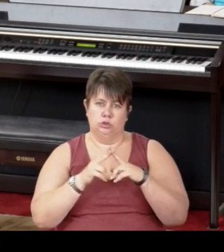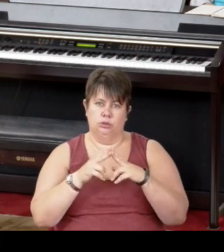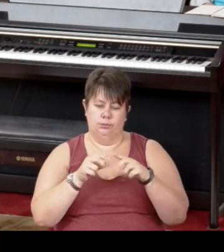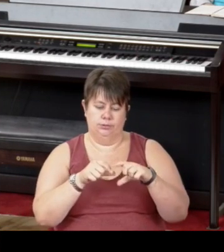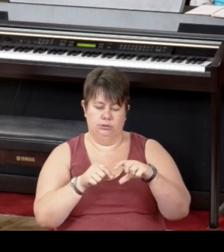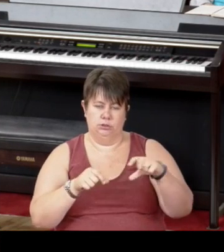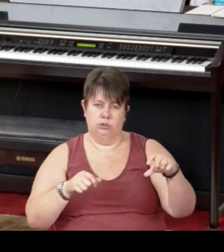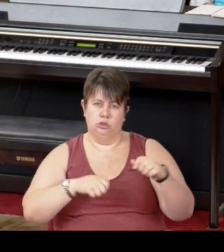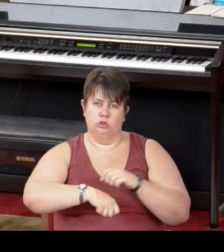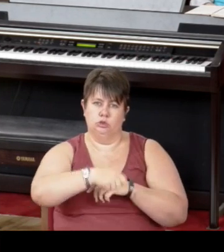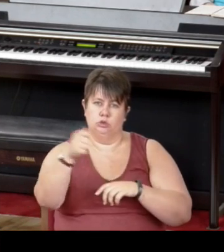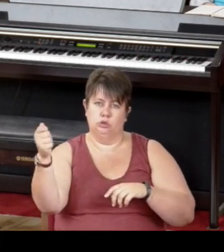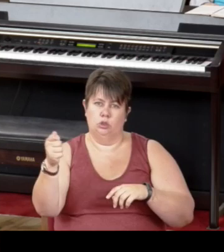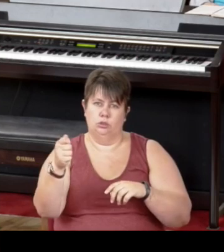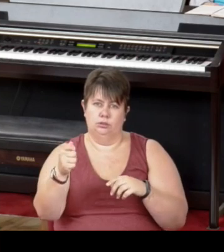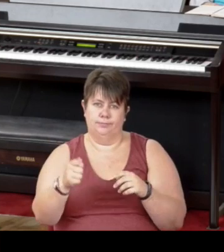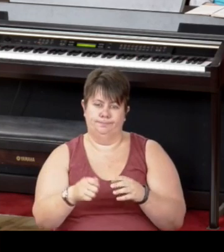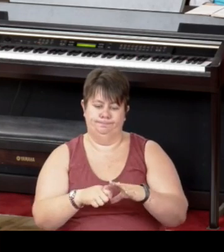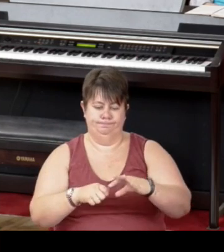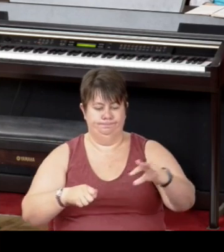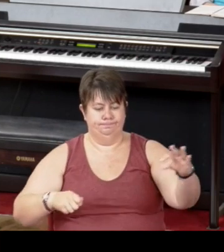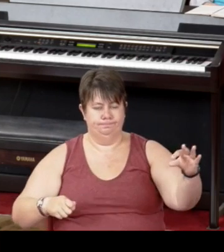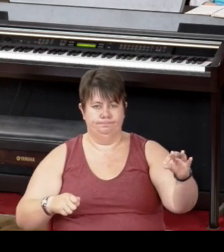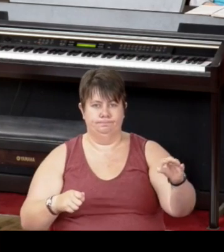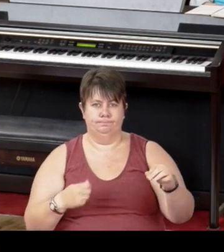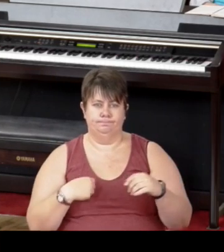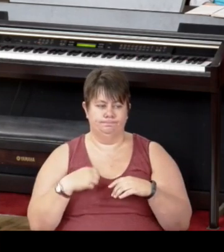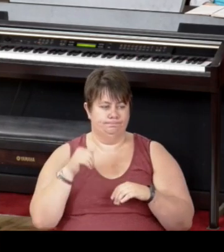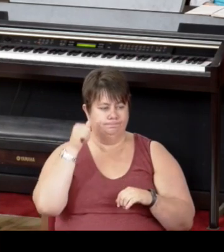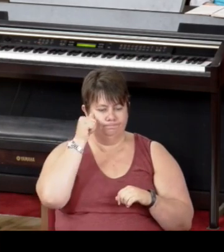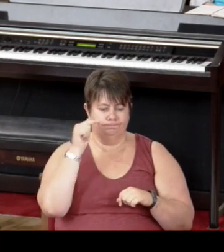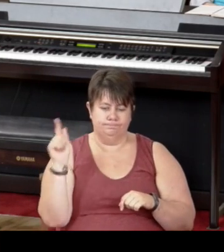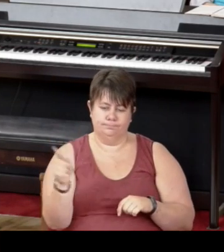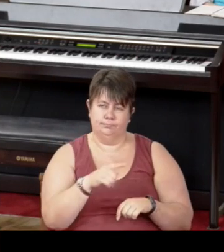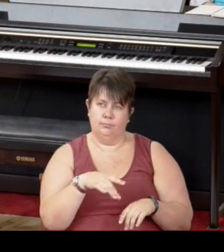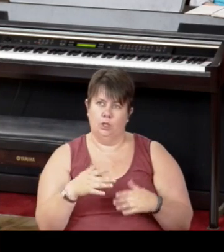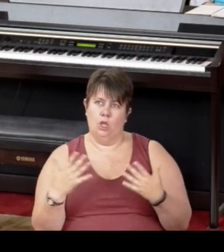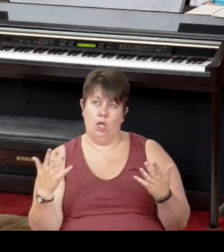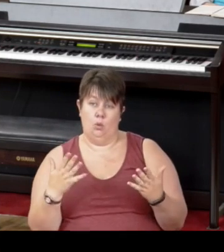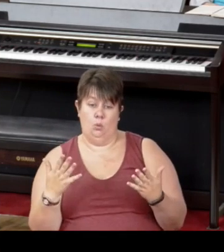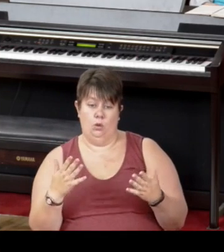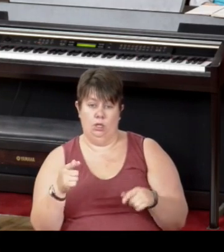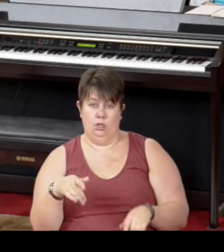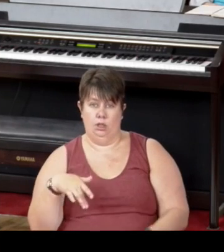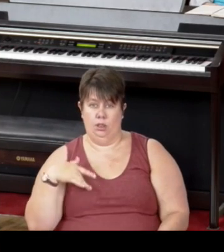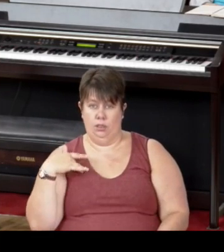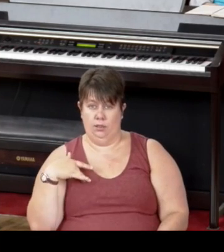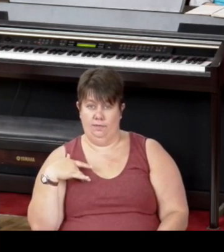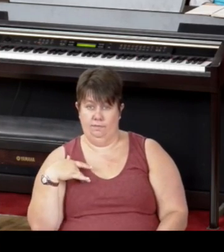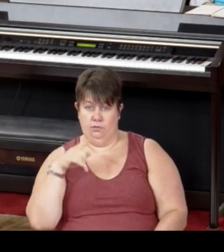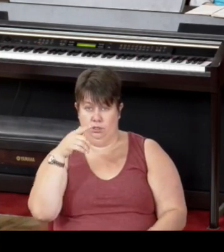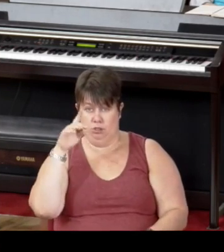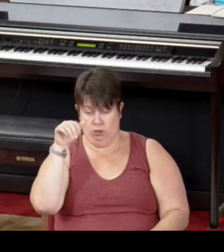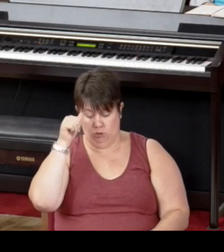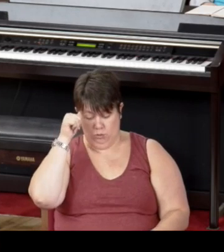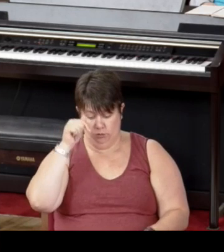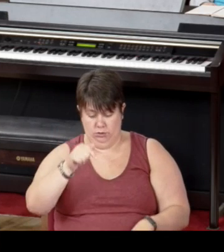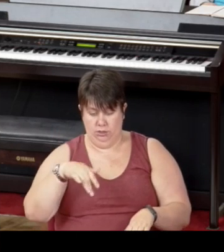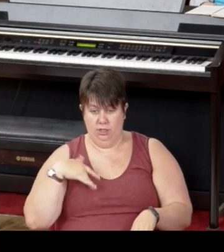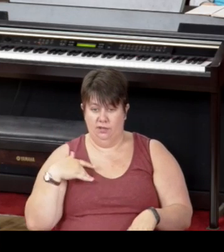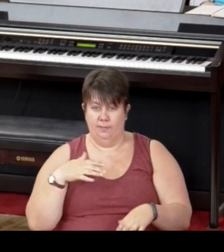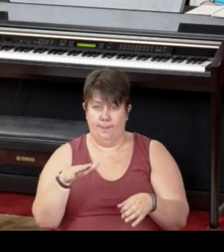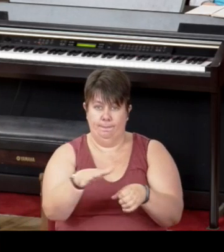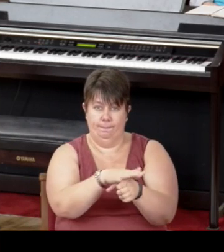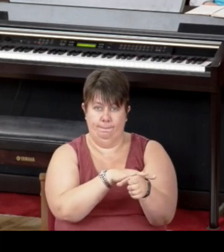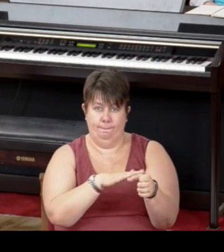one who knows where the church lives, and Jesus goes on to explain what that means. He says, I know you live in the place where Satan